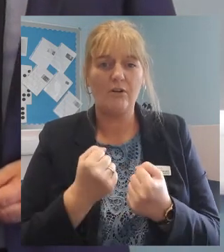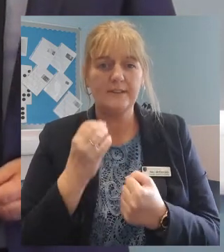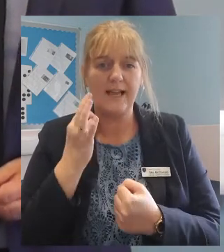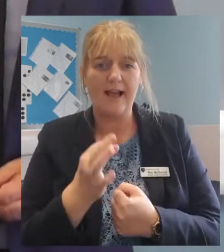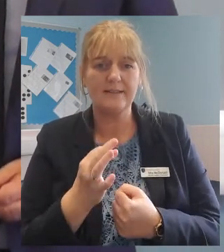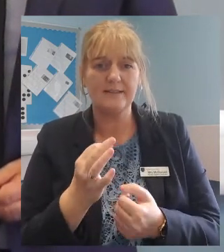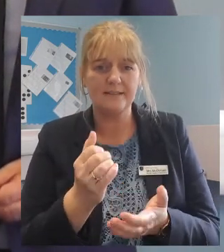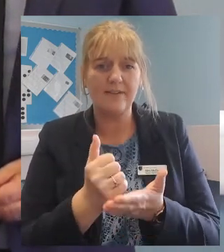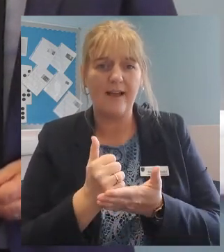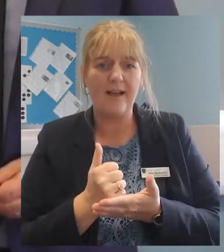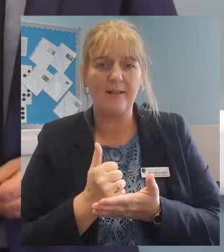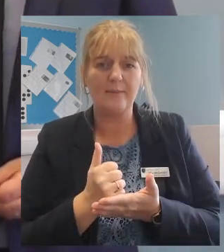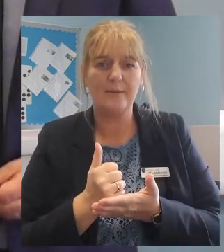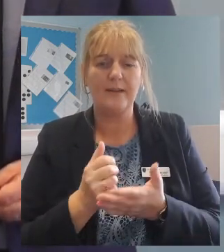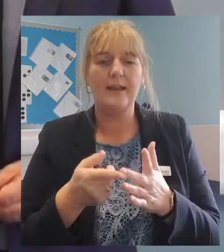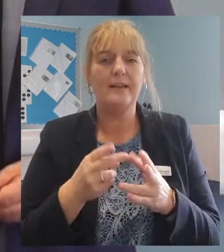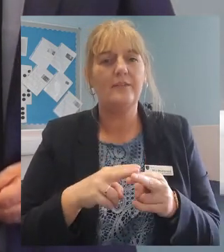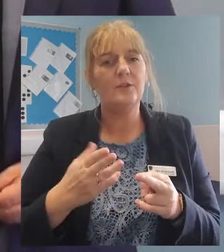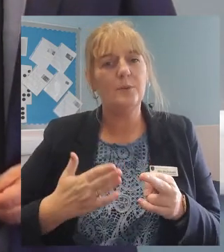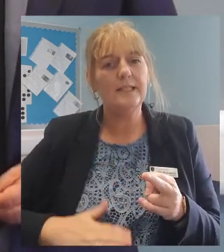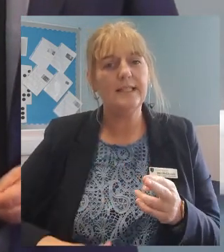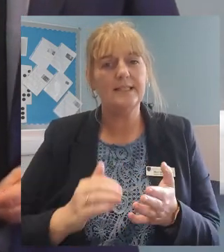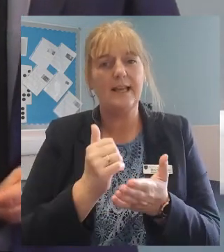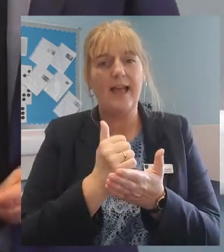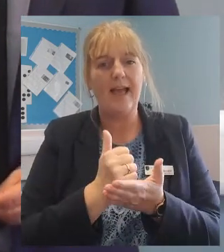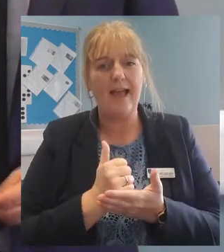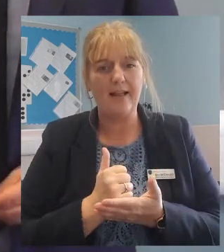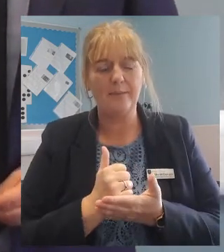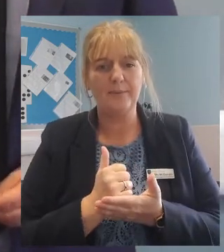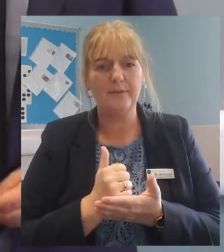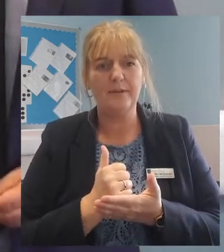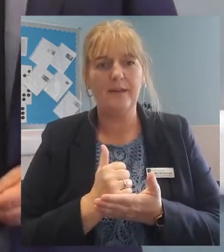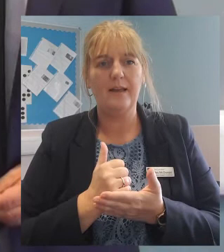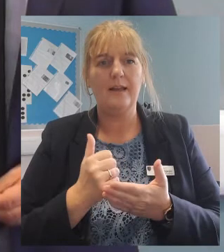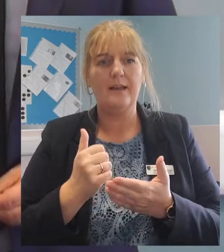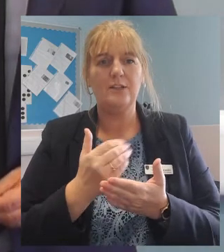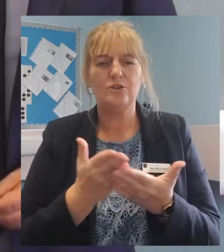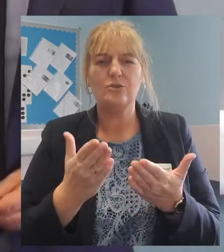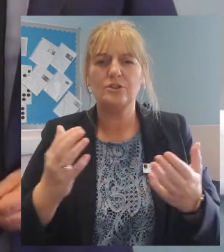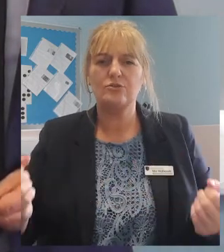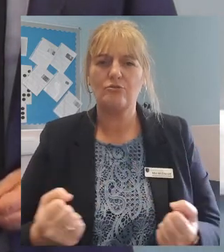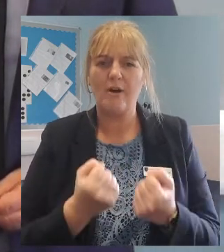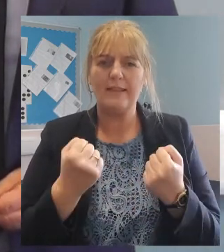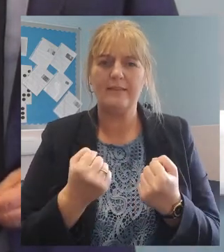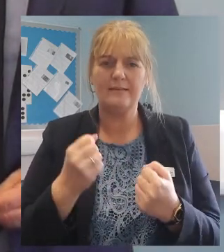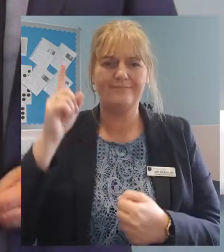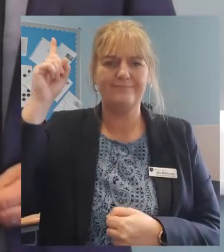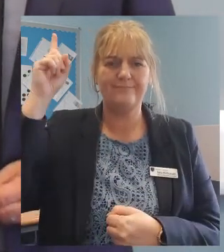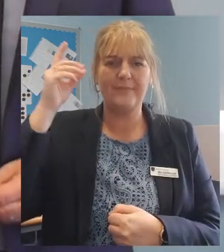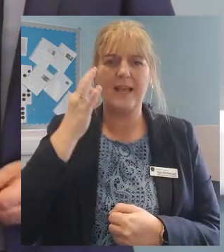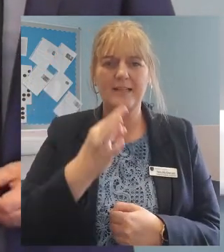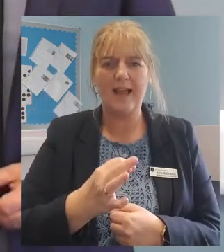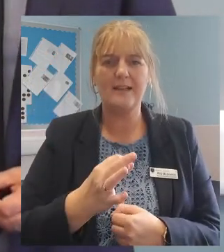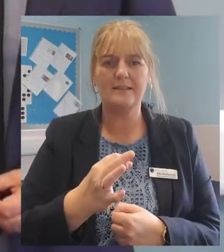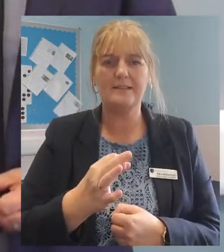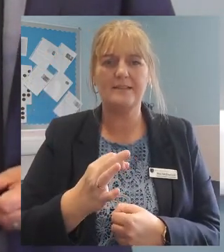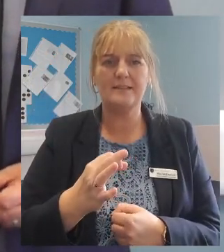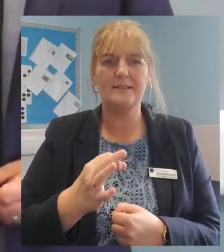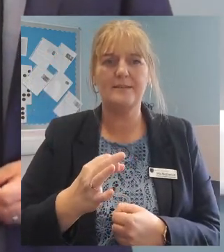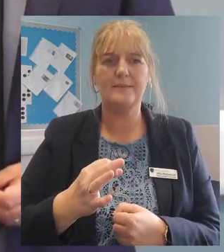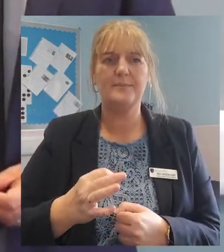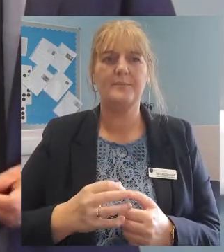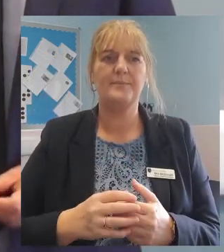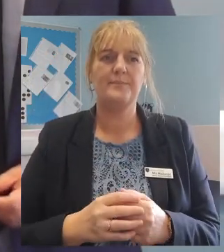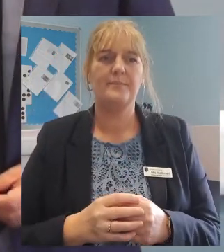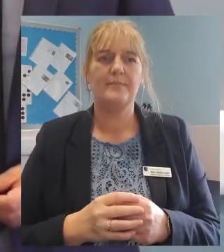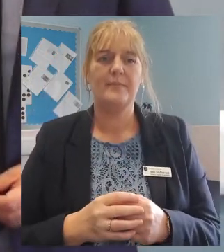Realizing we cannot do something and need help shows both humility and strength. Relying on others can help us